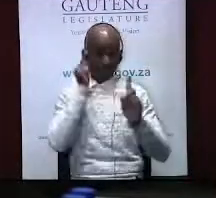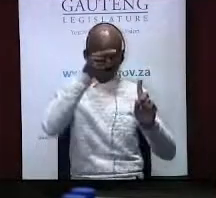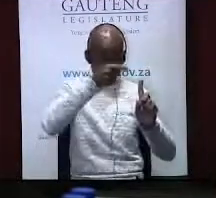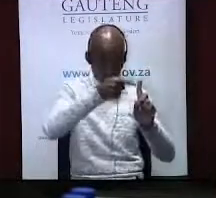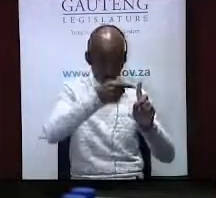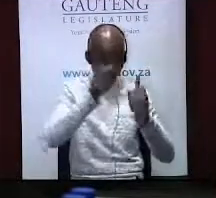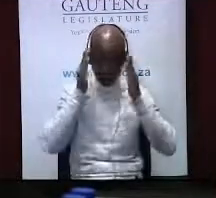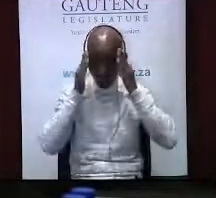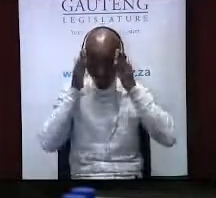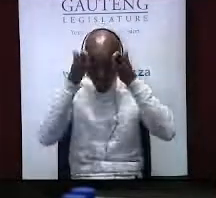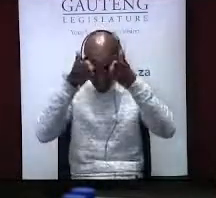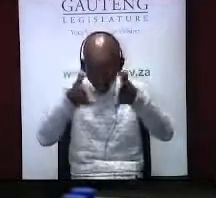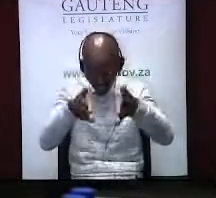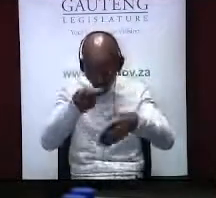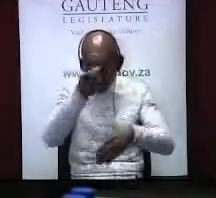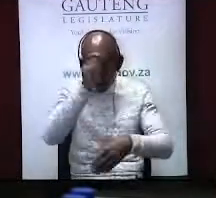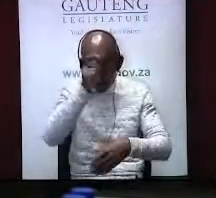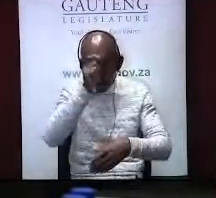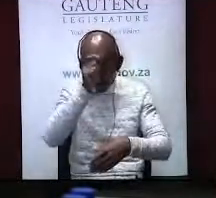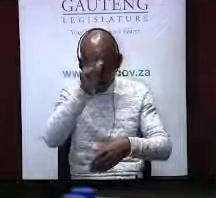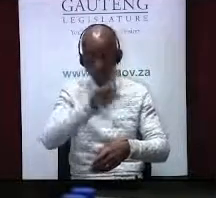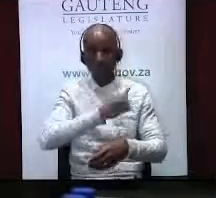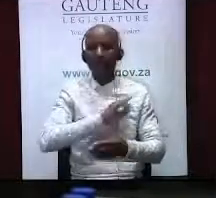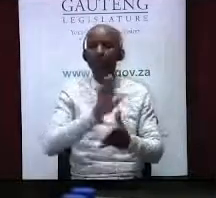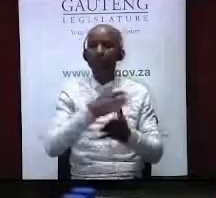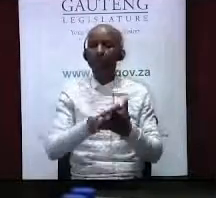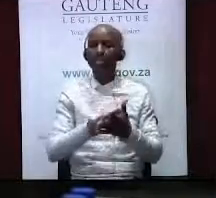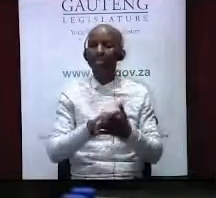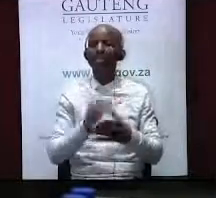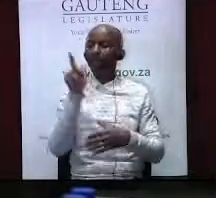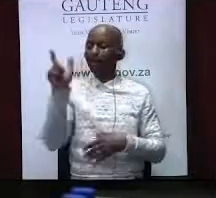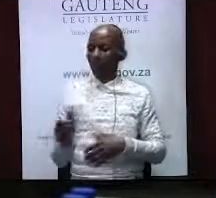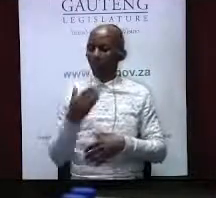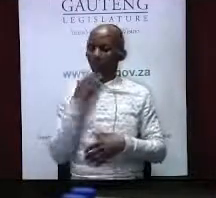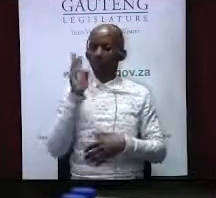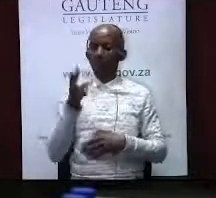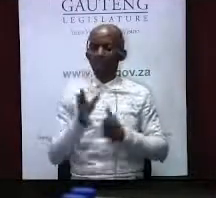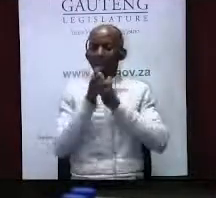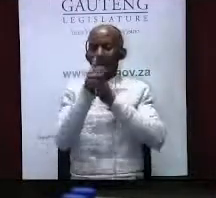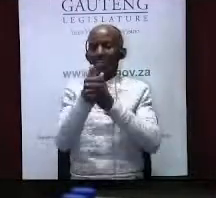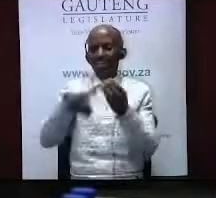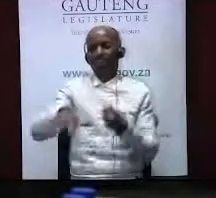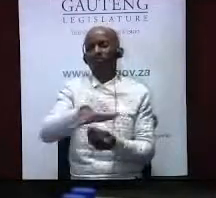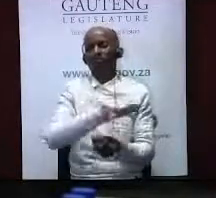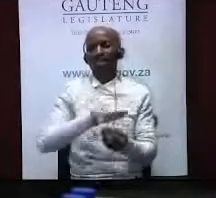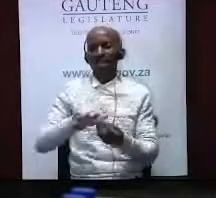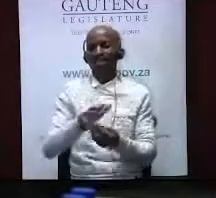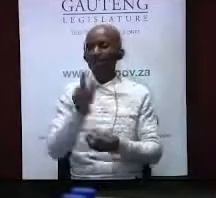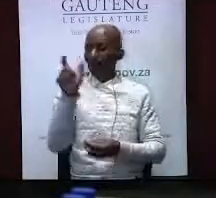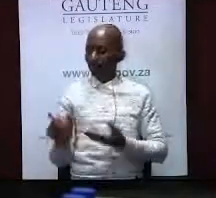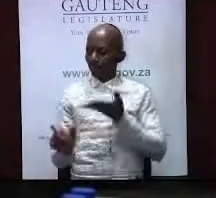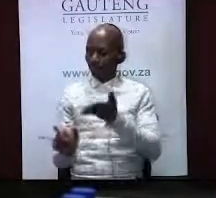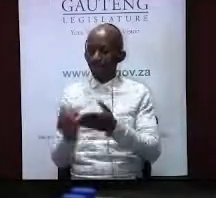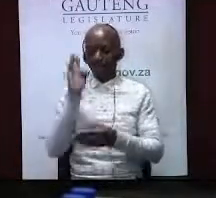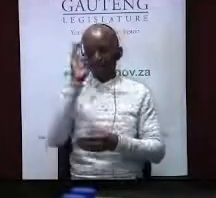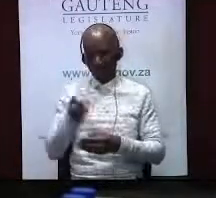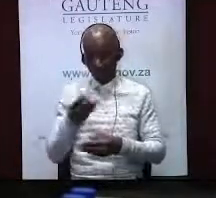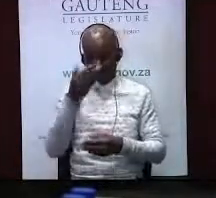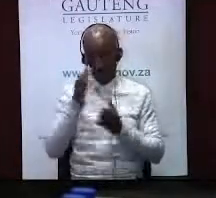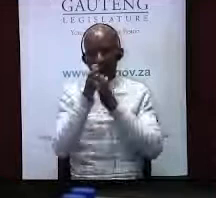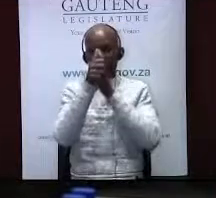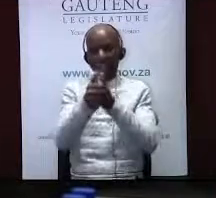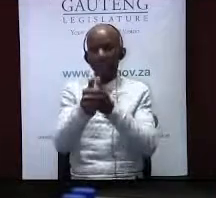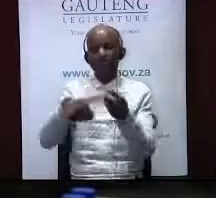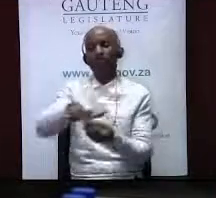they concentrate on the boys, because they are the ones who are going to lead the families. They are the ones who are going to be the heads of